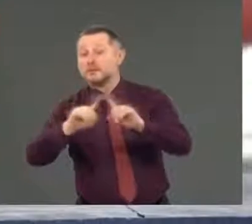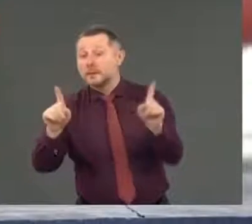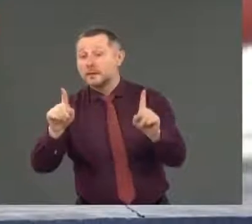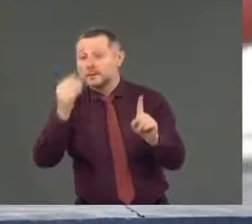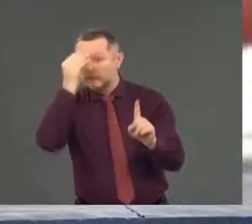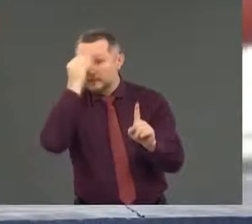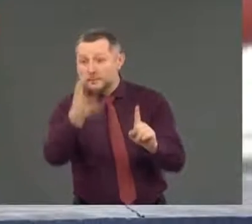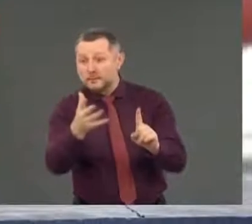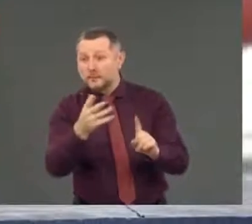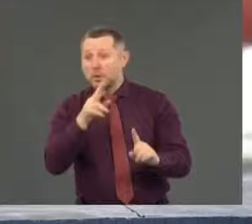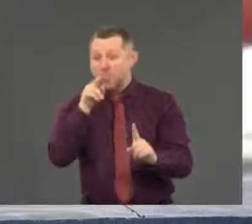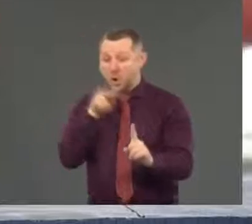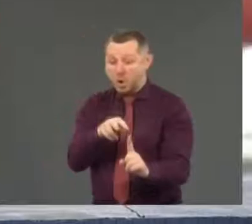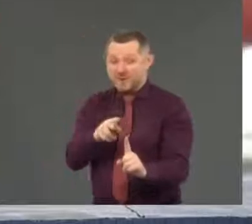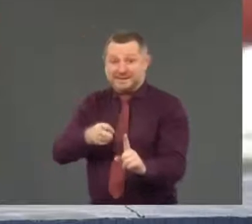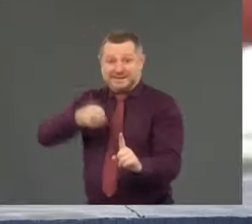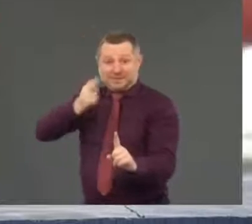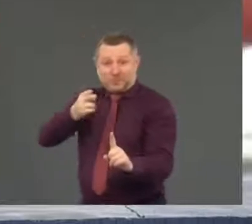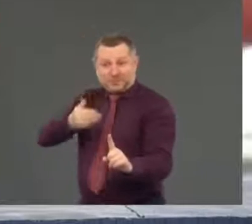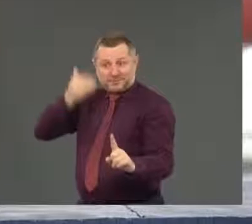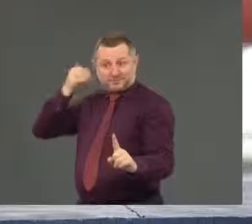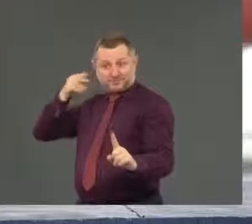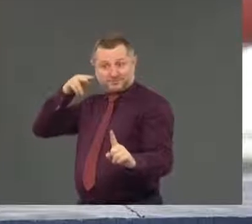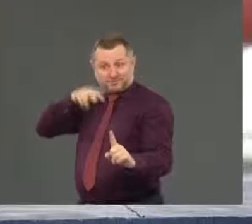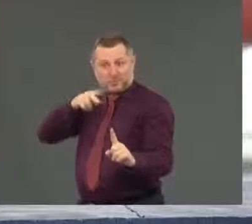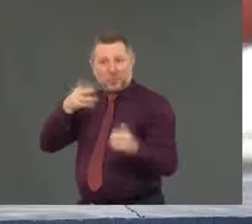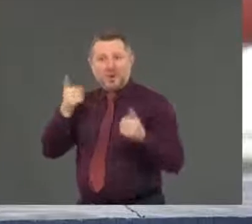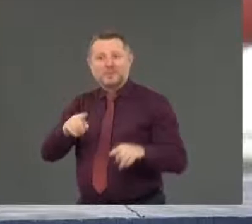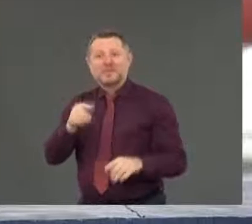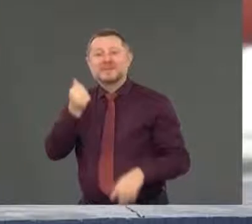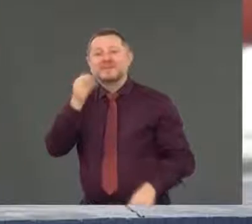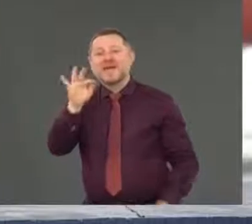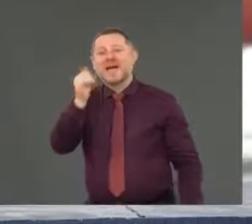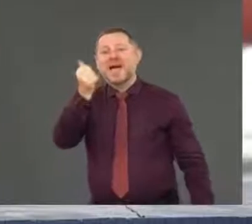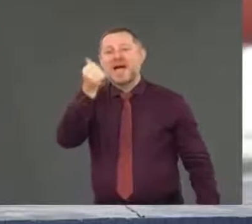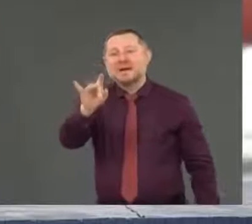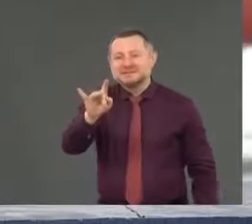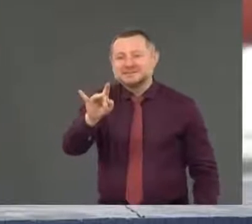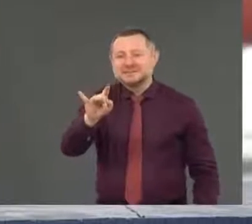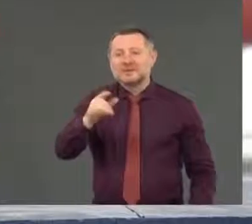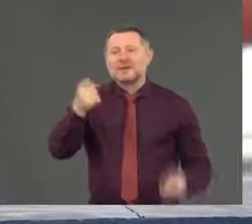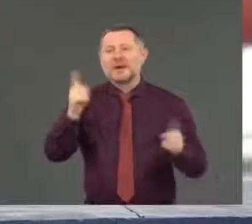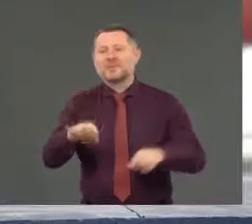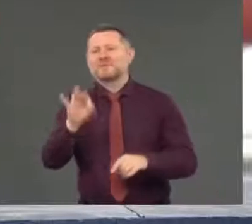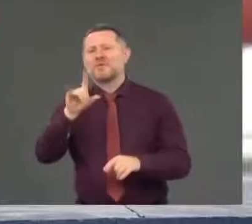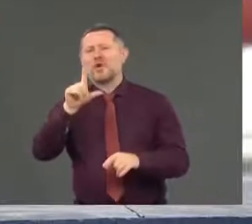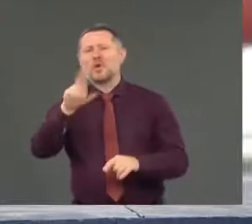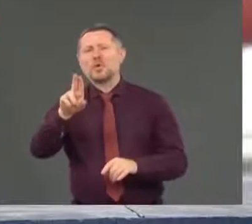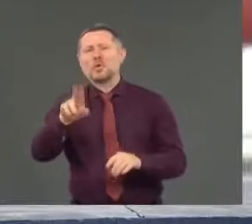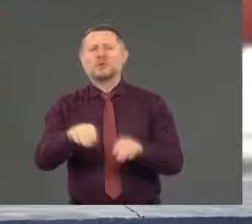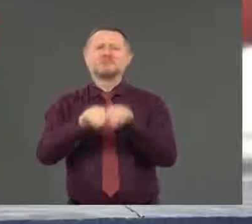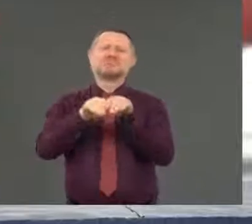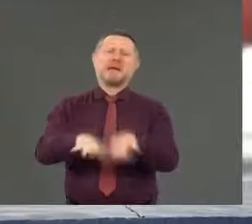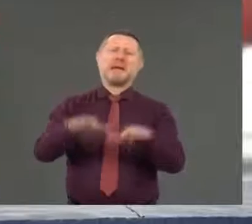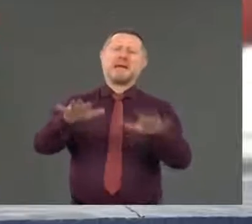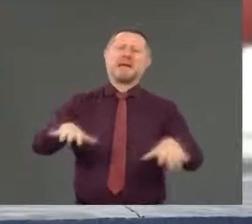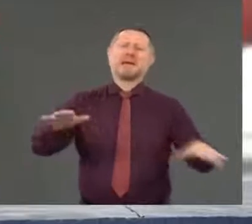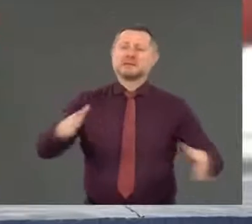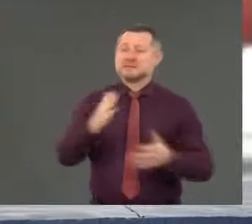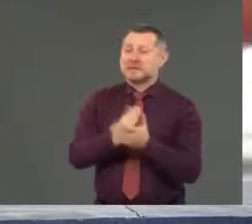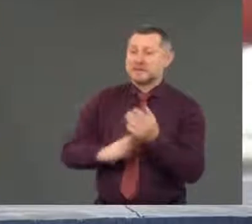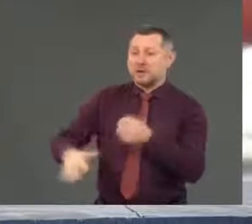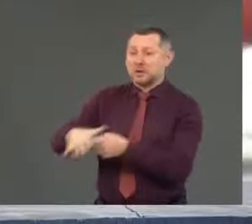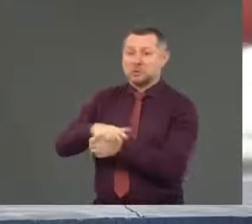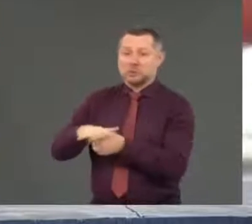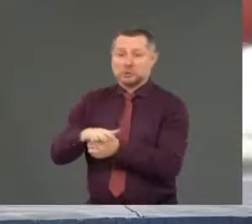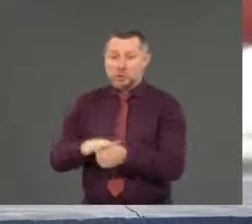little hint. We had the 1918 pandemic. You look at the places that didn't close, they